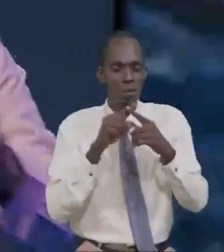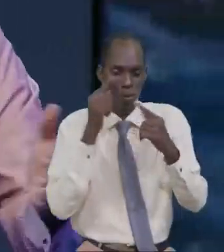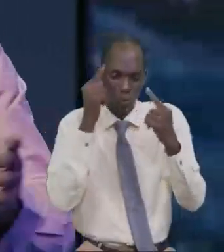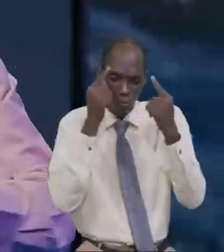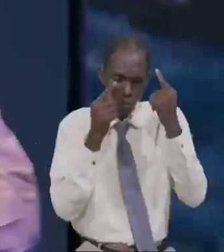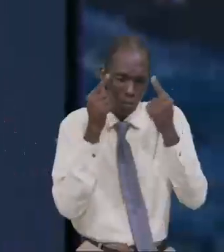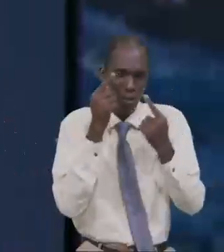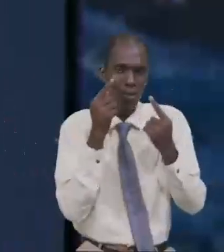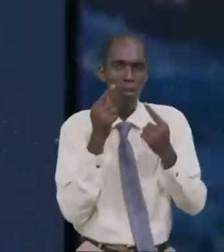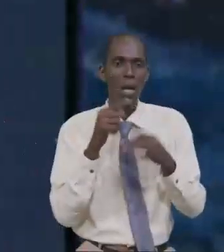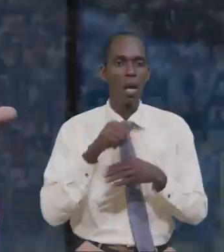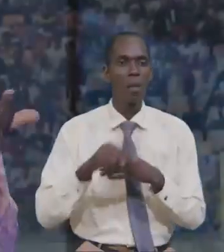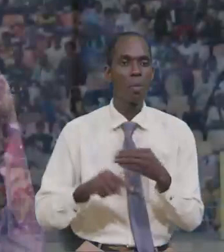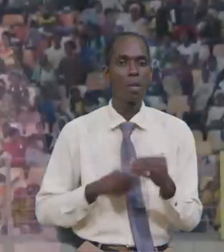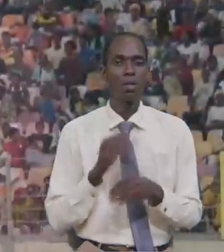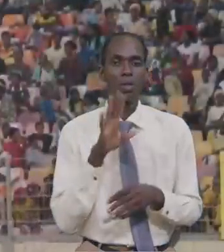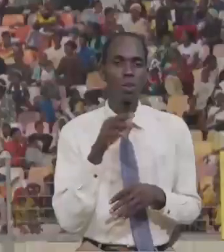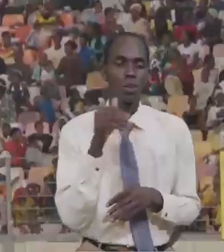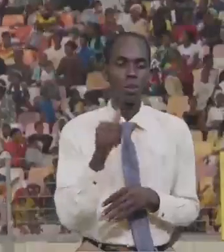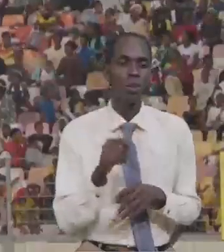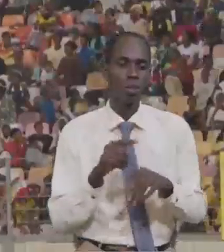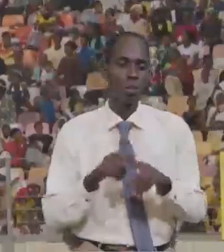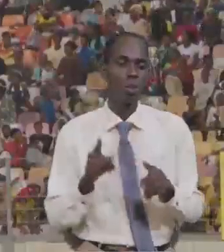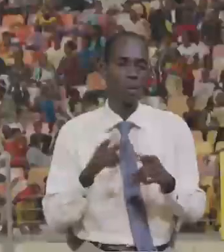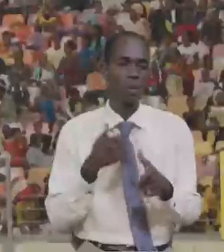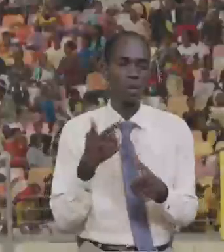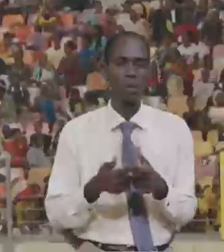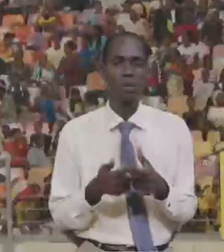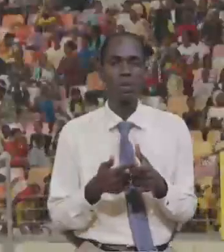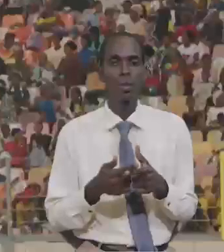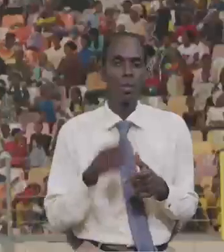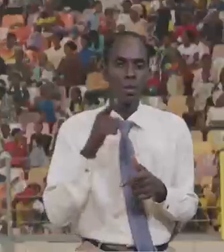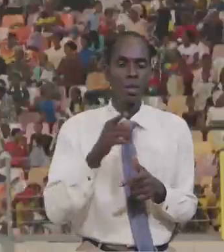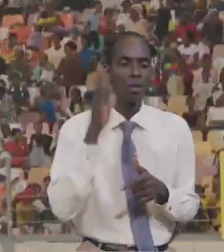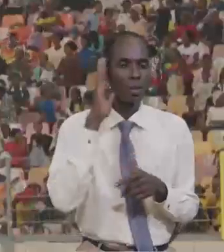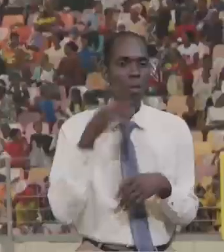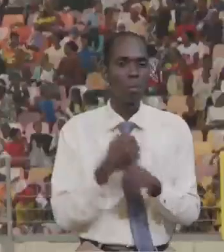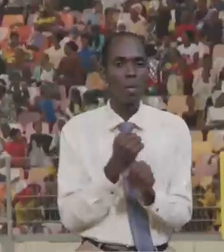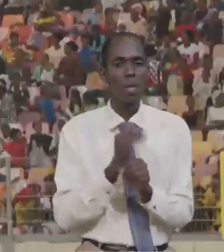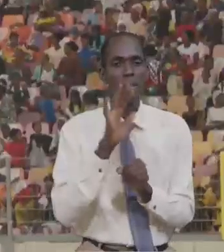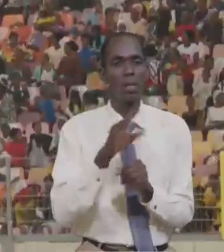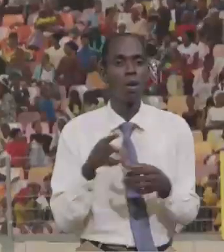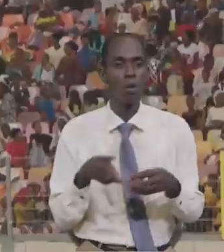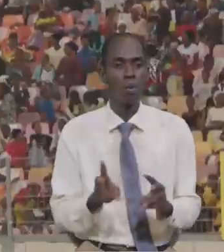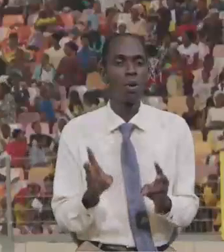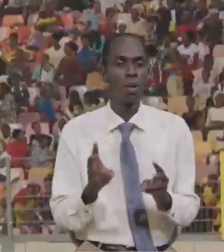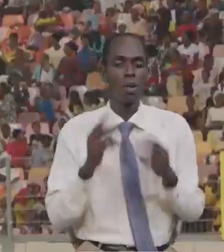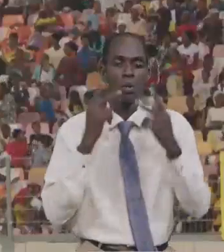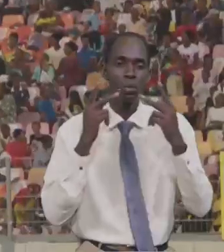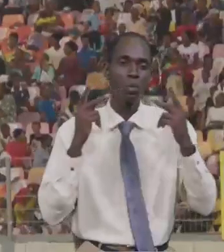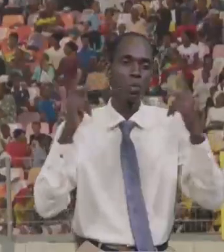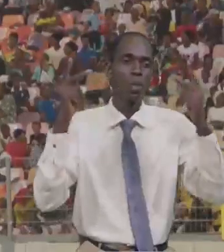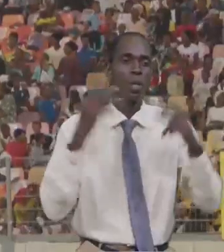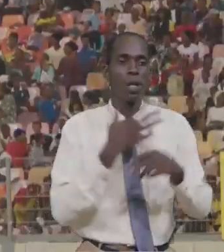way prosperous, and then thou shalt have good success. Number